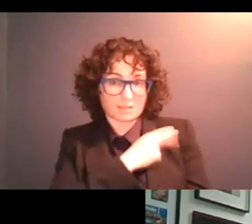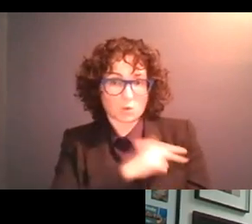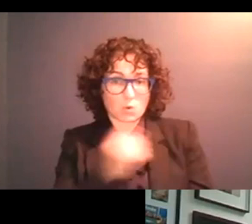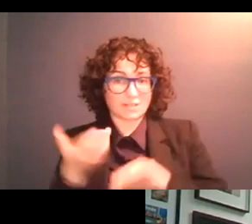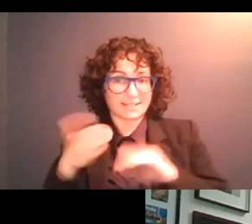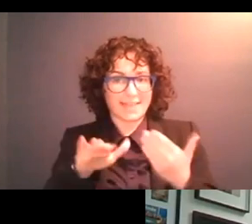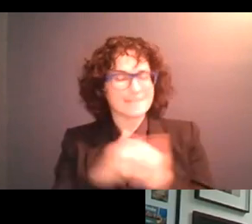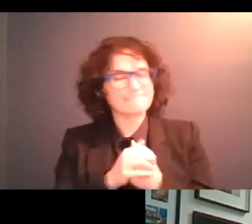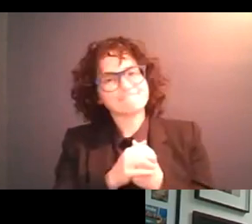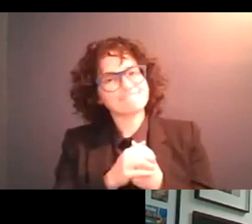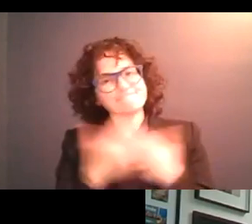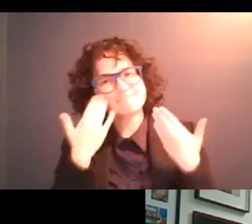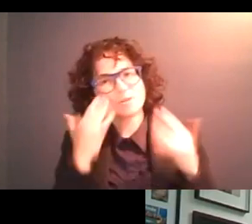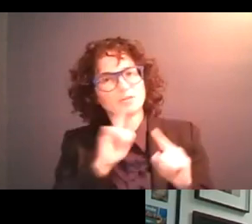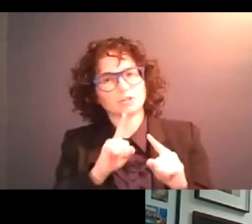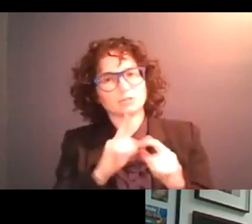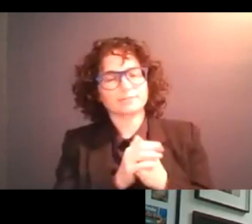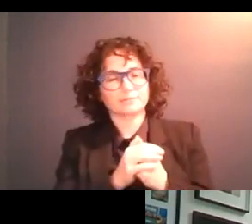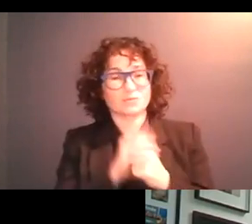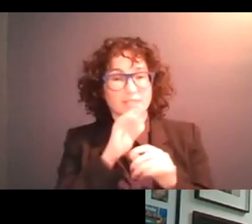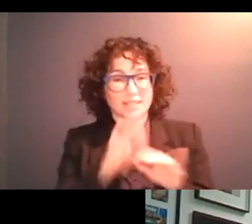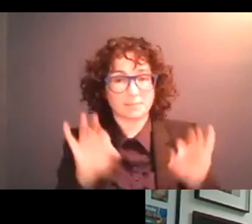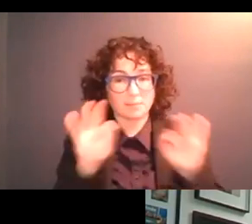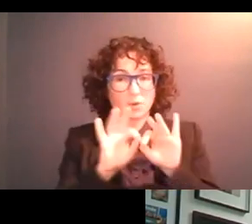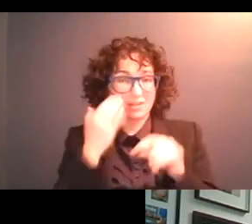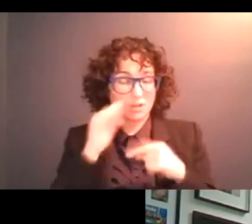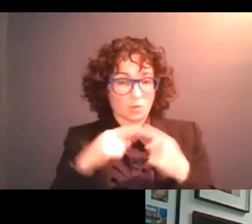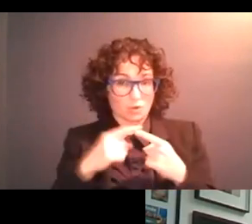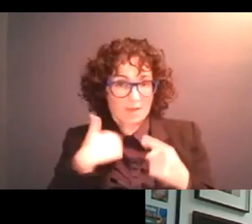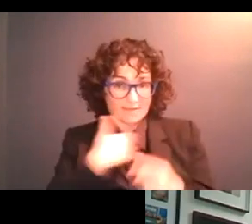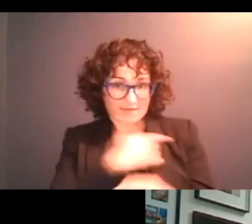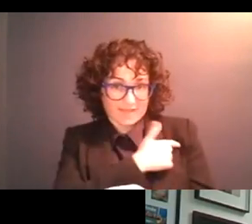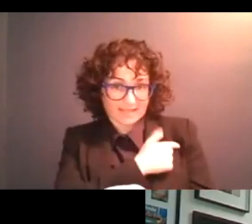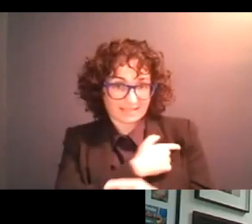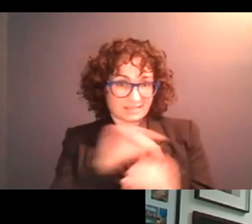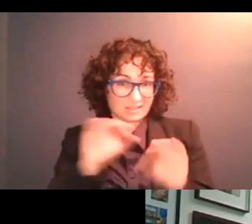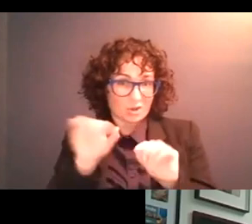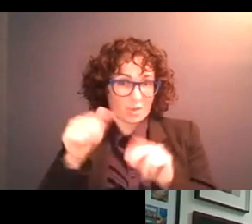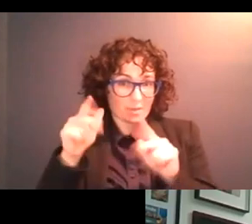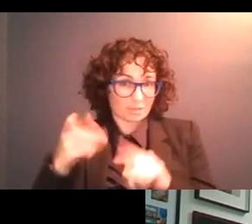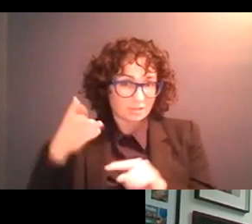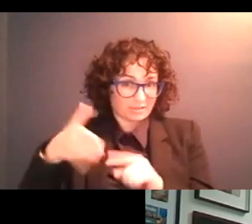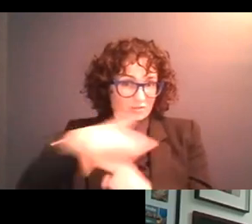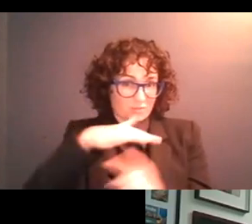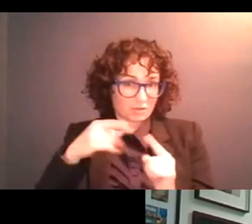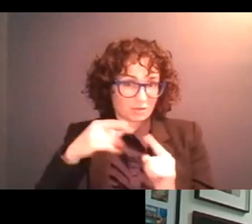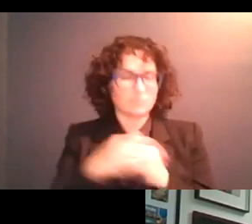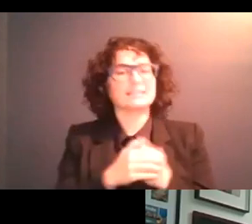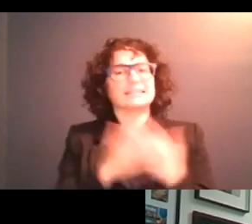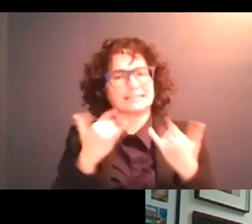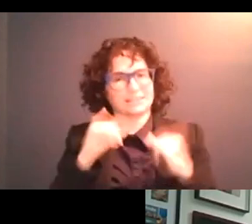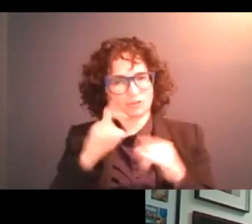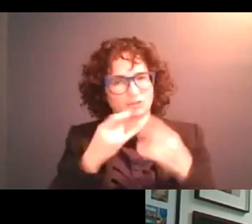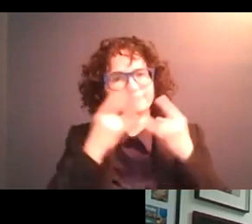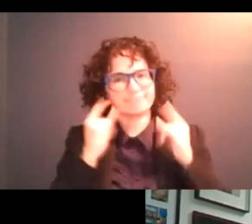don't know for sure. And that is the important thing is that while you're vaccinated and nobody else is vaccinated around you, you use your